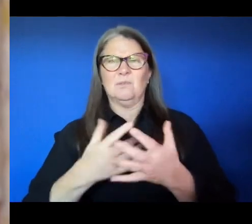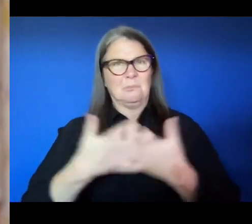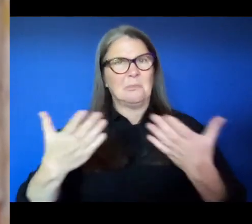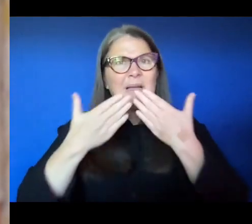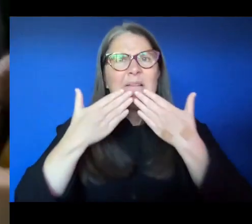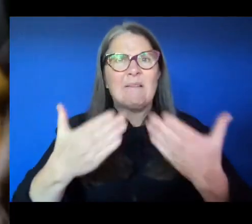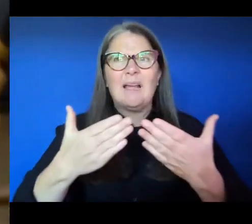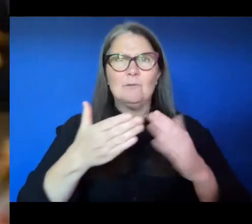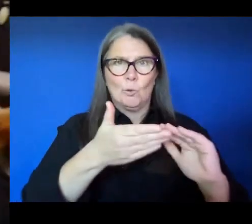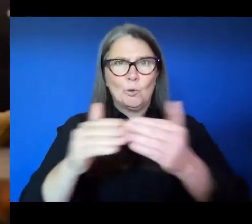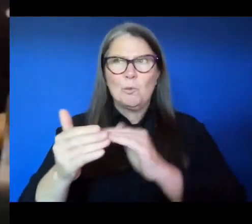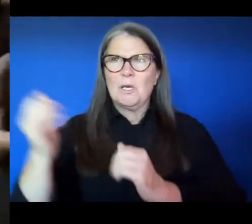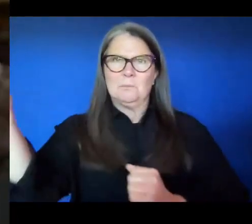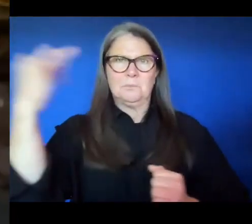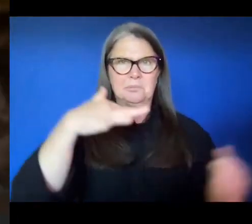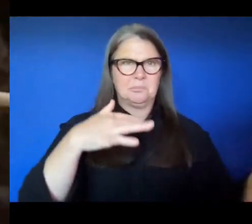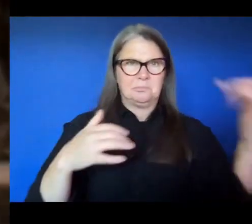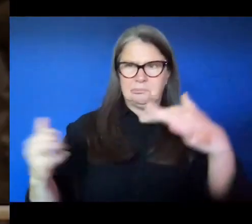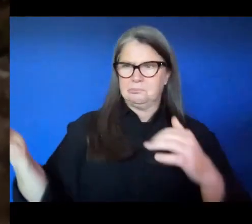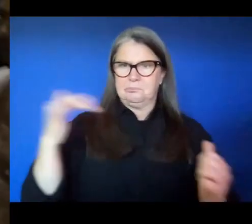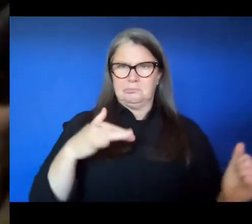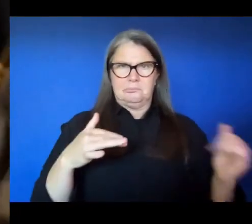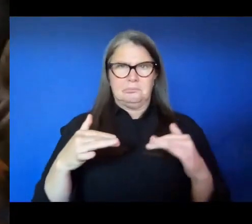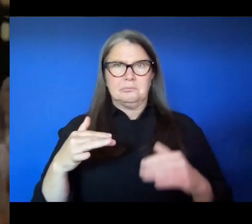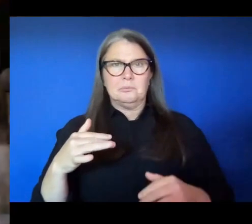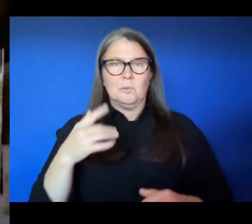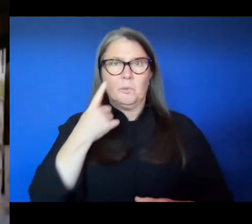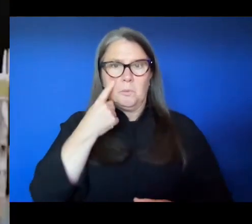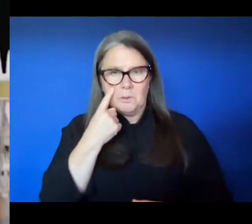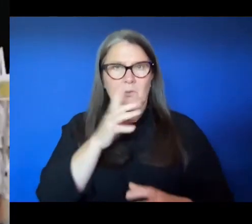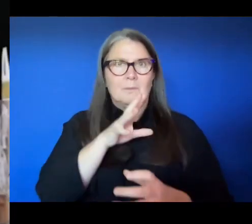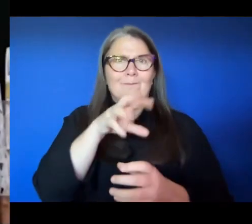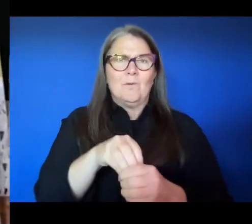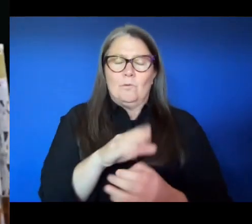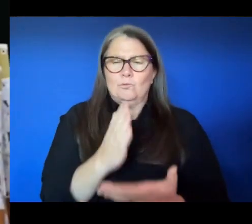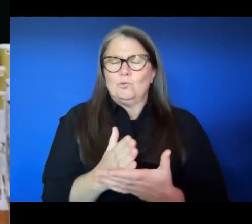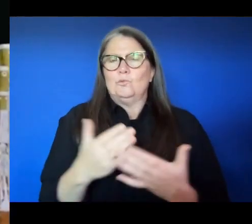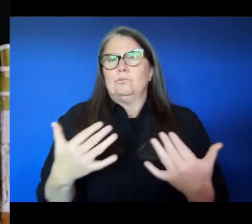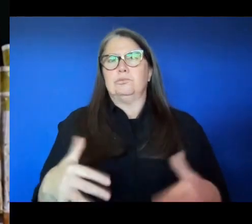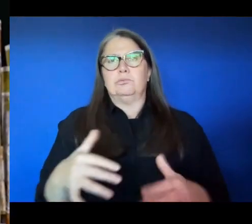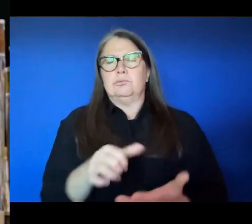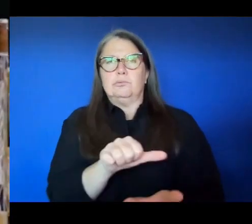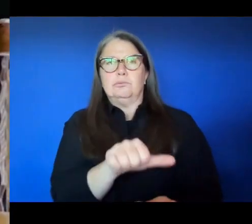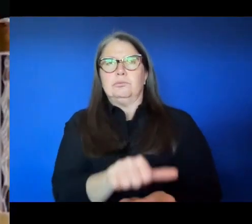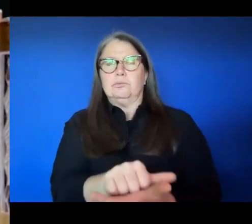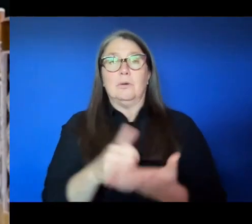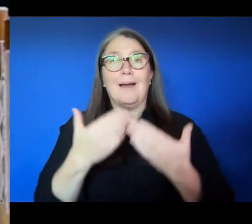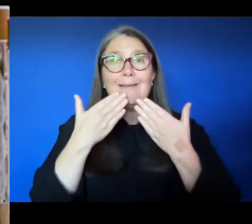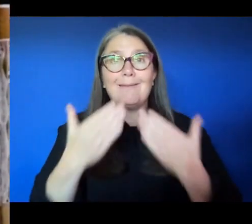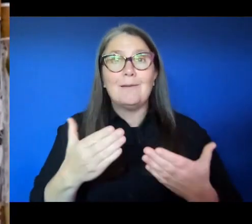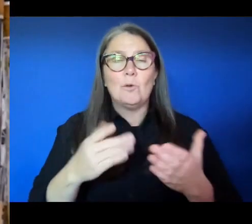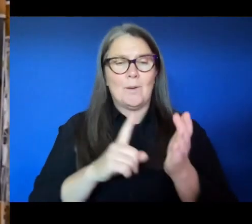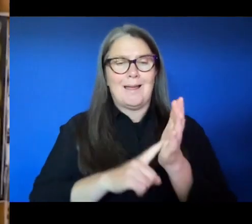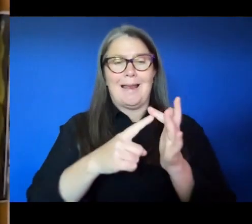us. From all accounts, it was really spectacular and really special, so thank you. Linda Burney became the